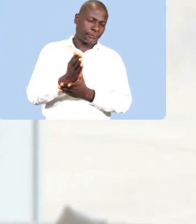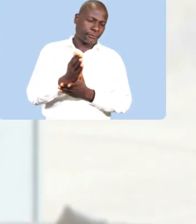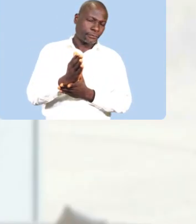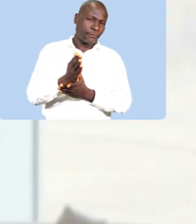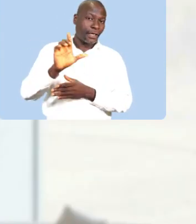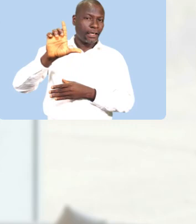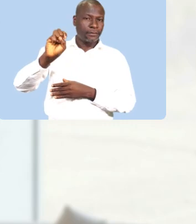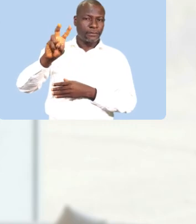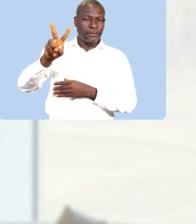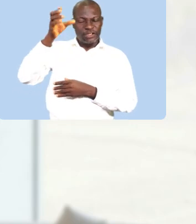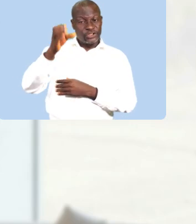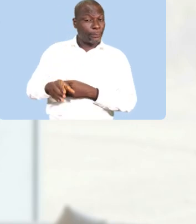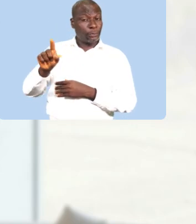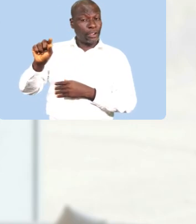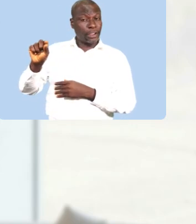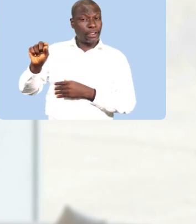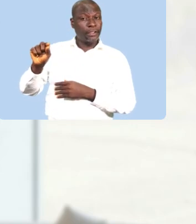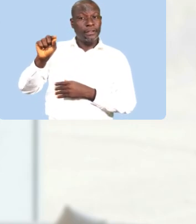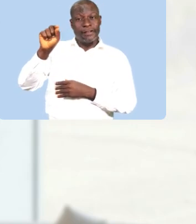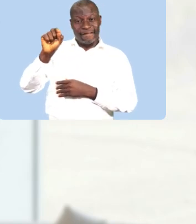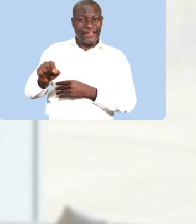Leviticus chapter 20 verse 13 no.